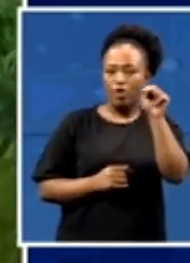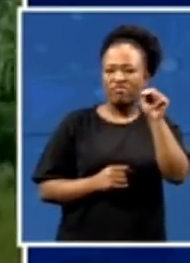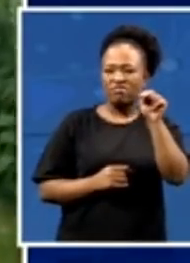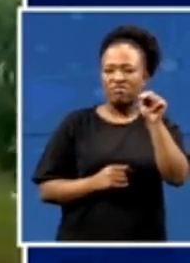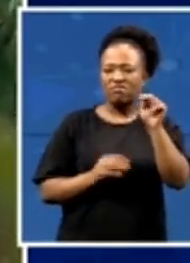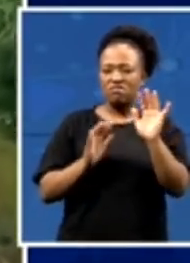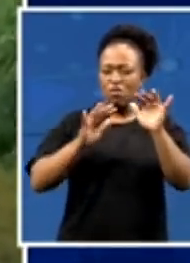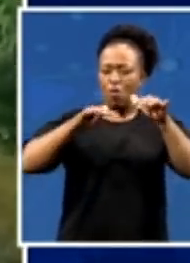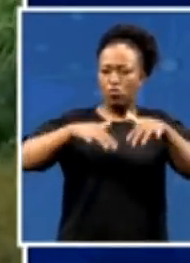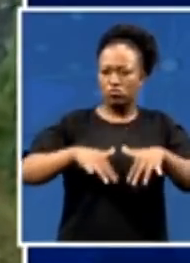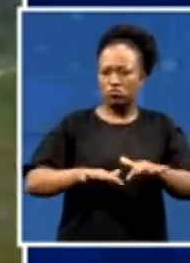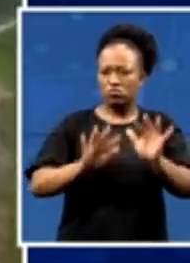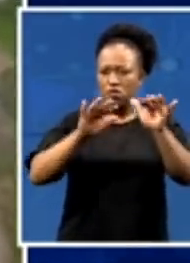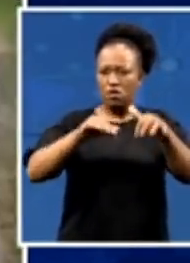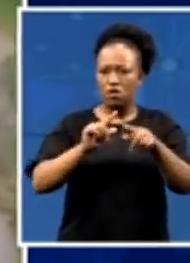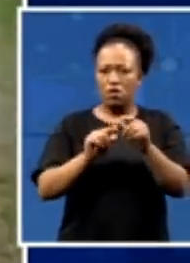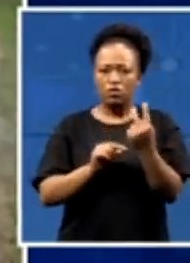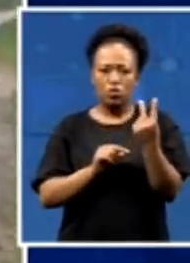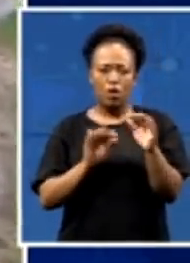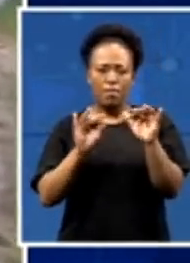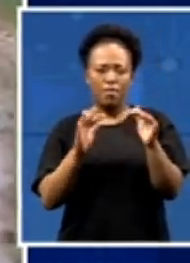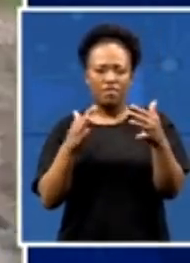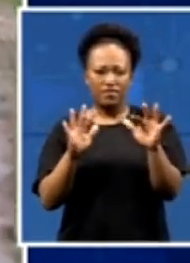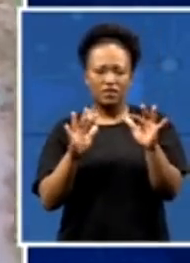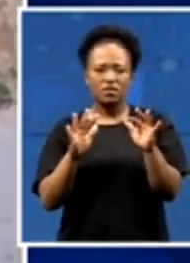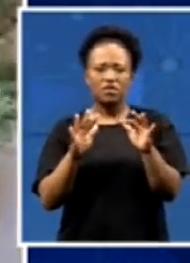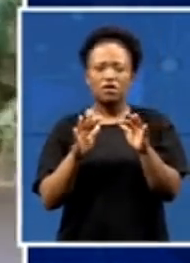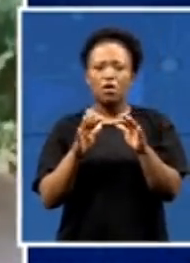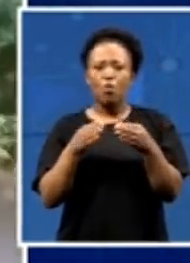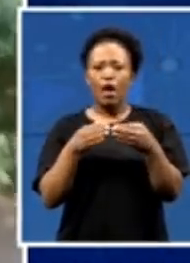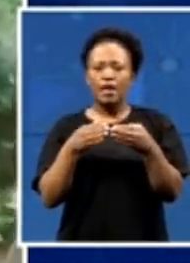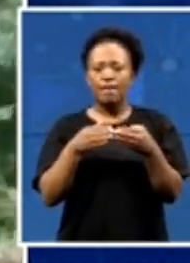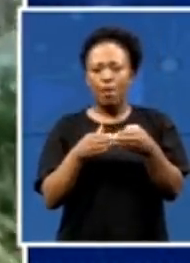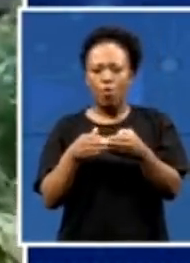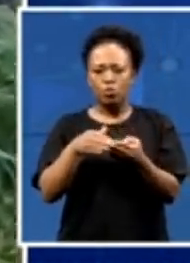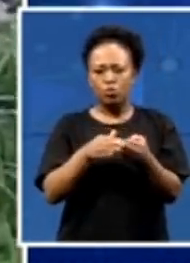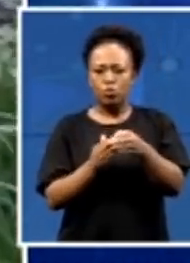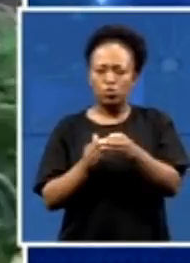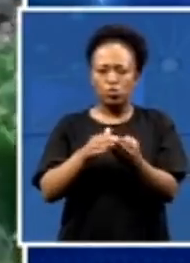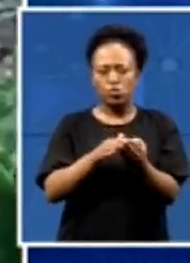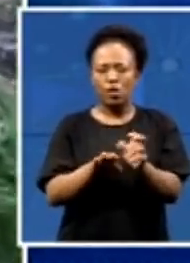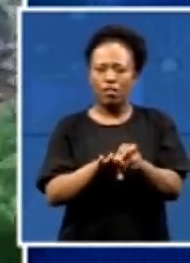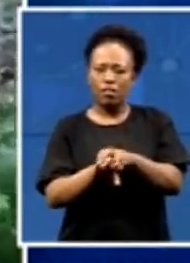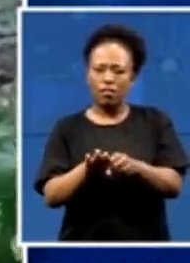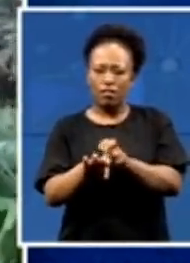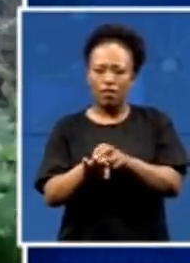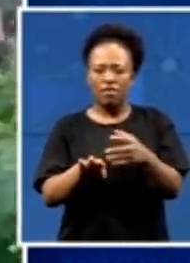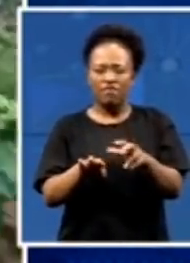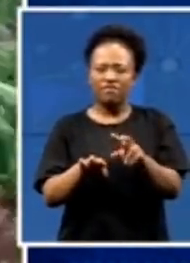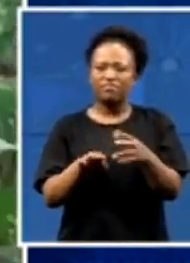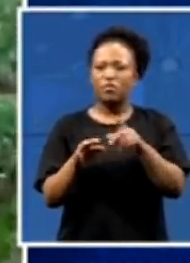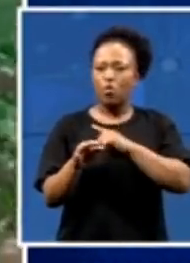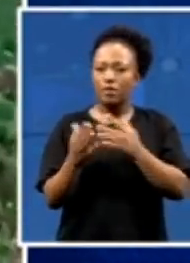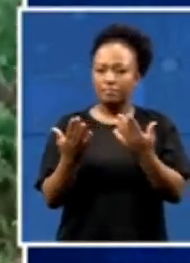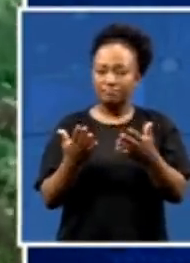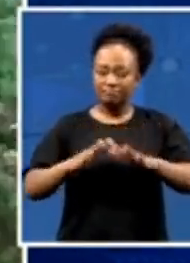people who were on a boat that capsized at Mapelani area that's near Isimangaliso Wetland Park.